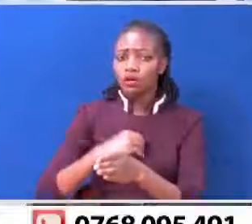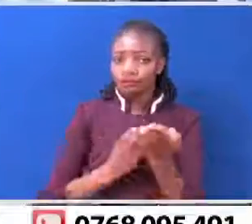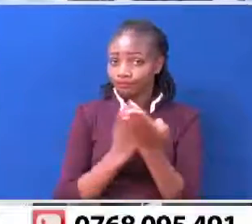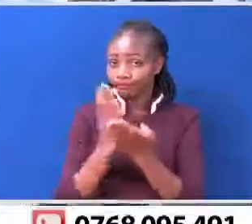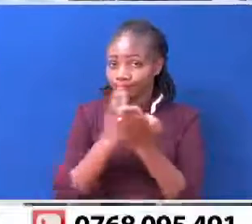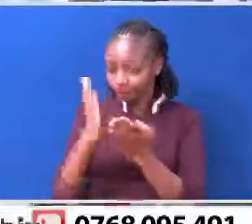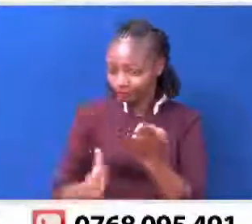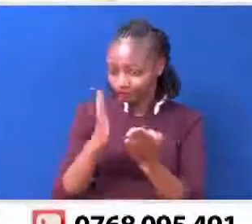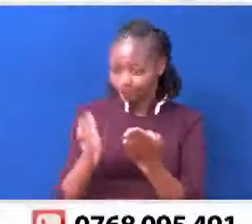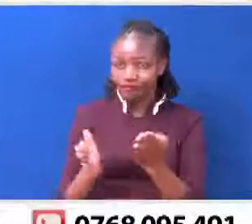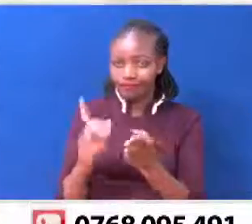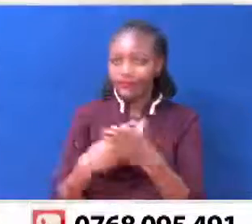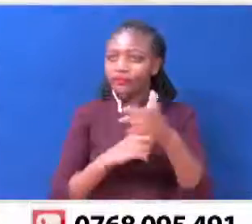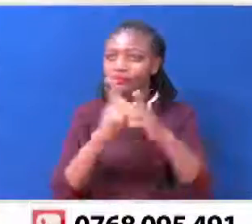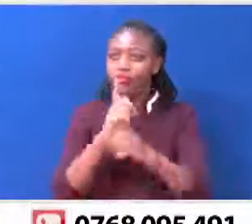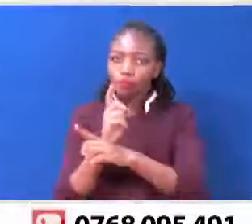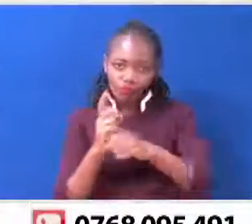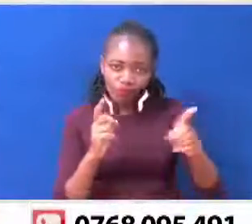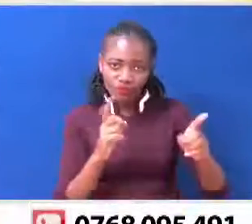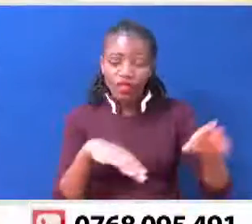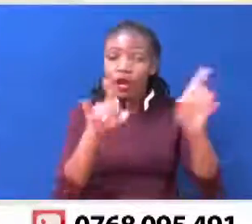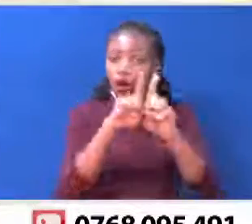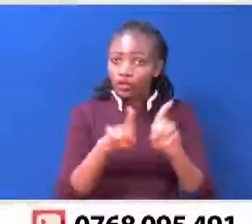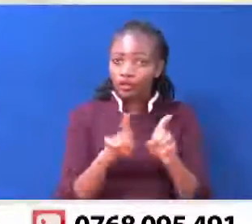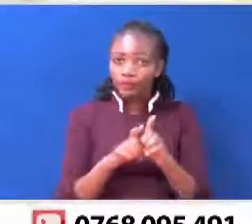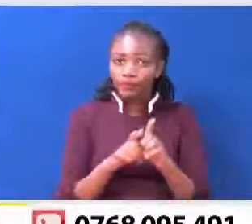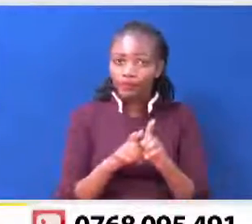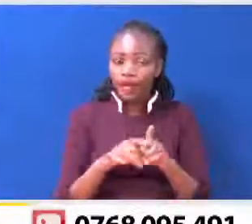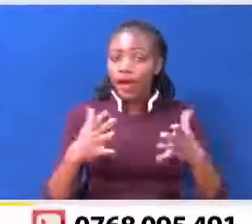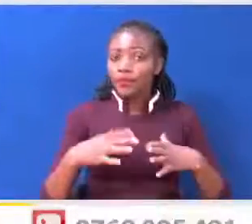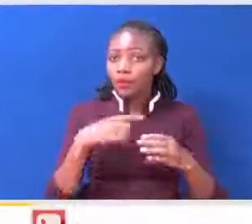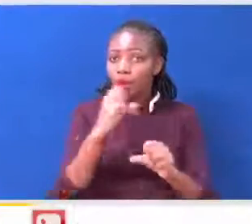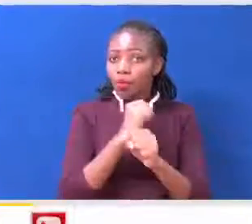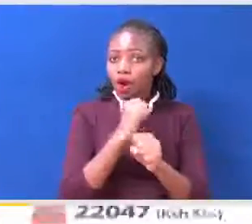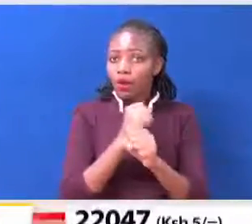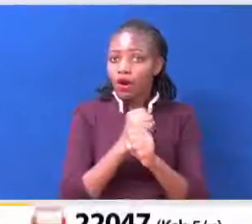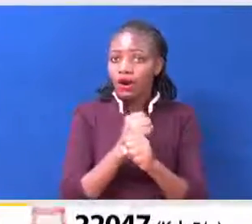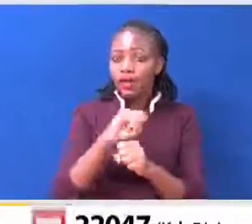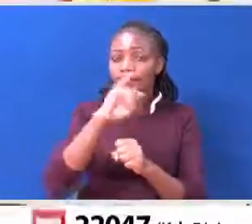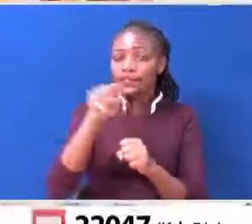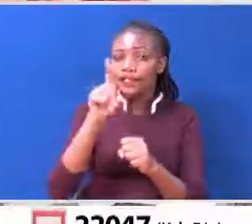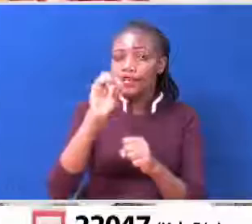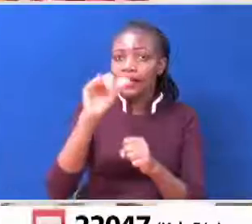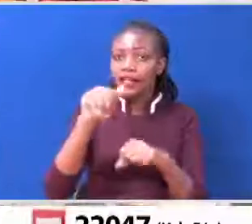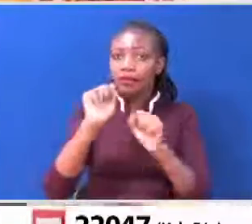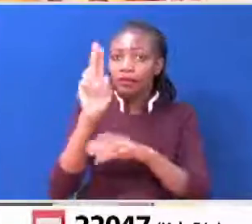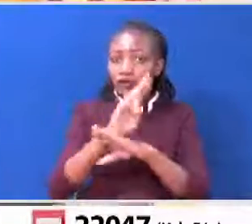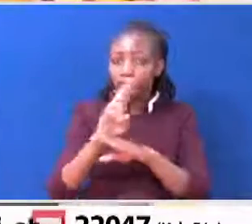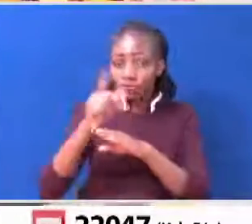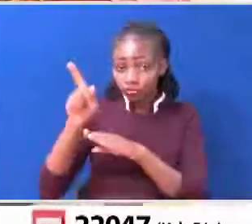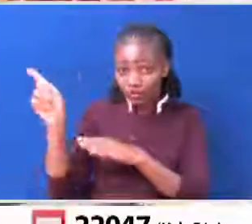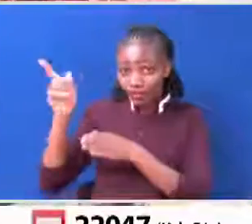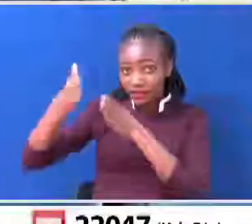hadi katika uwanja huo. Si wasafiri tu, bali hata wanaofanya kazi katika uwanja wa JKIA